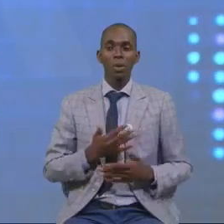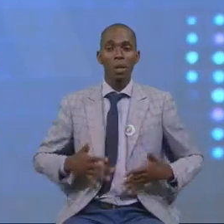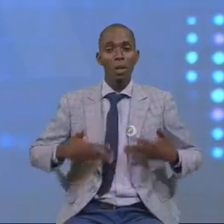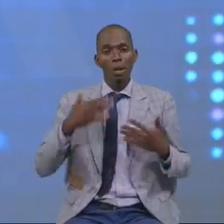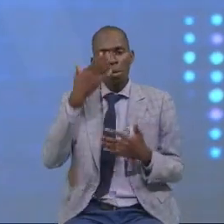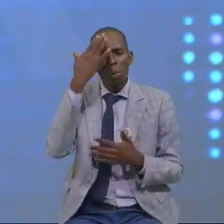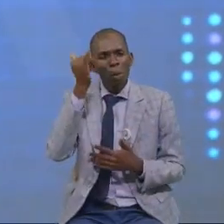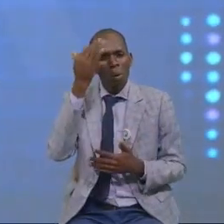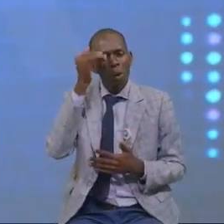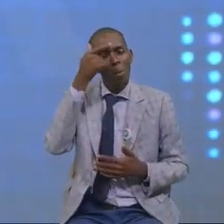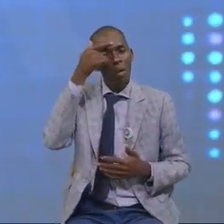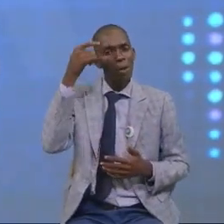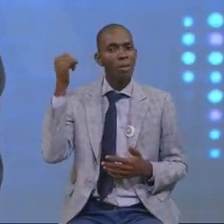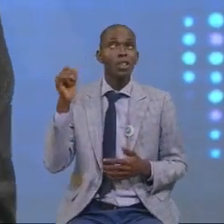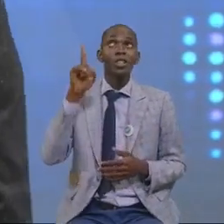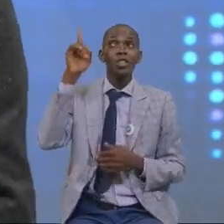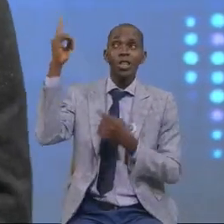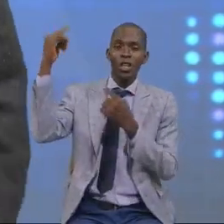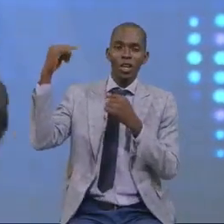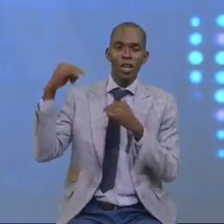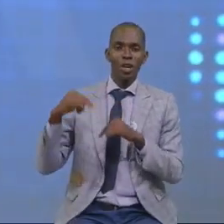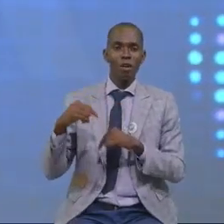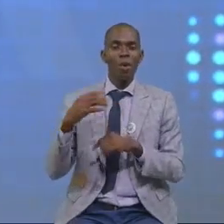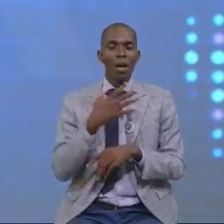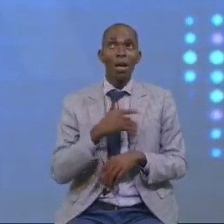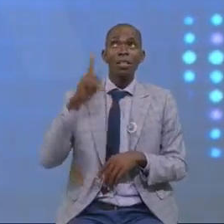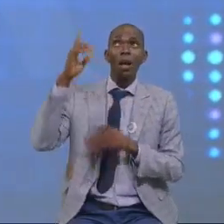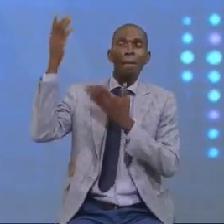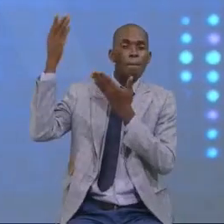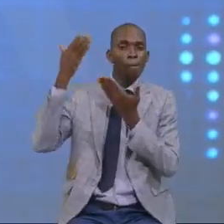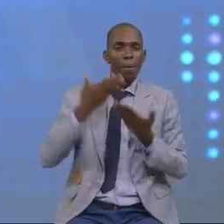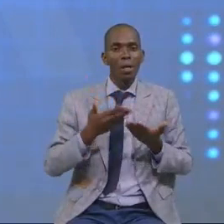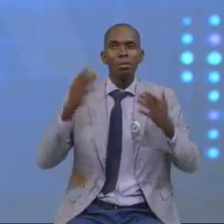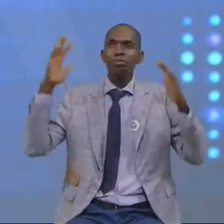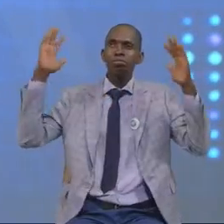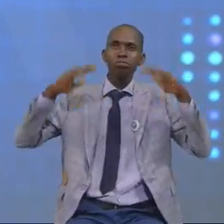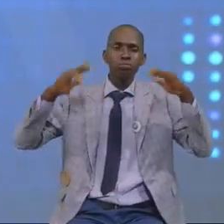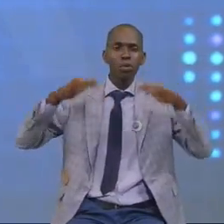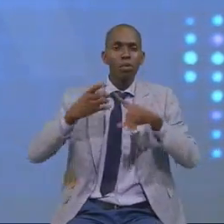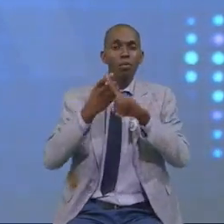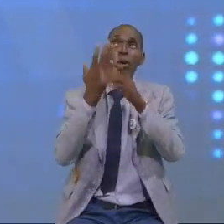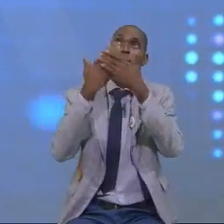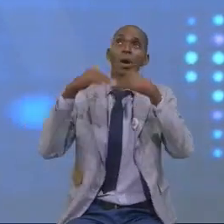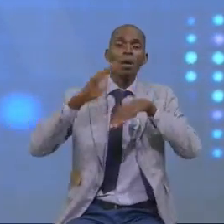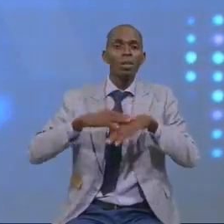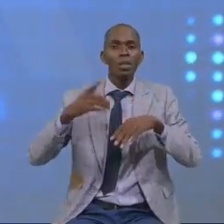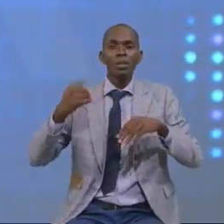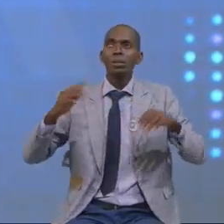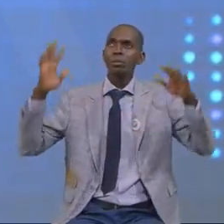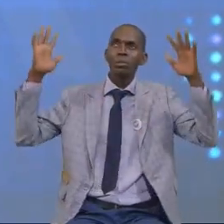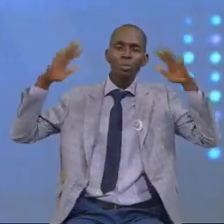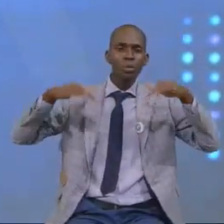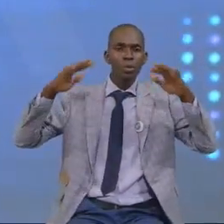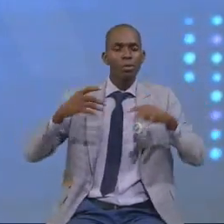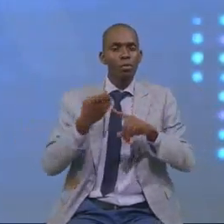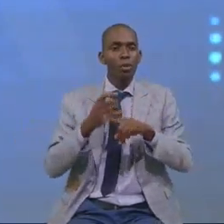because he comes and he brings the rain that comes from heaven, the rain that comes from on